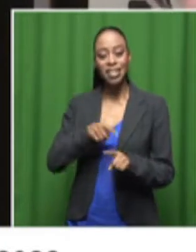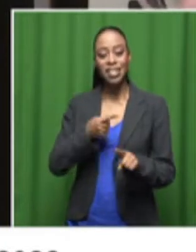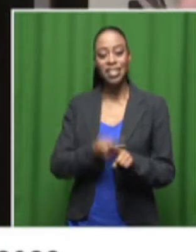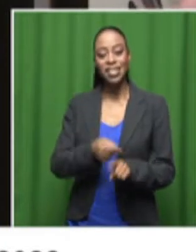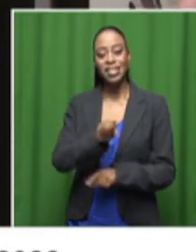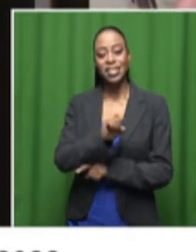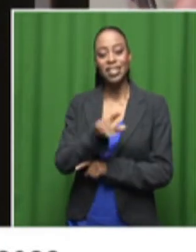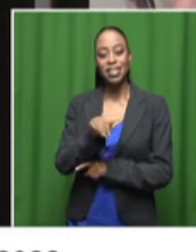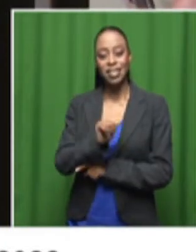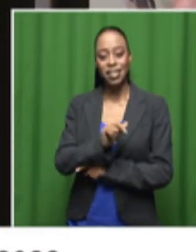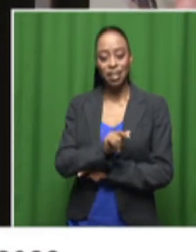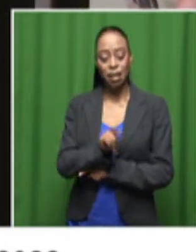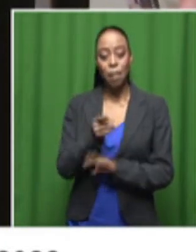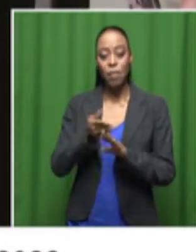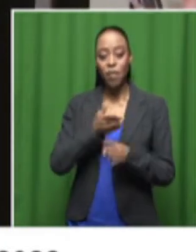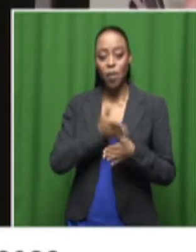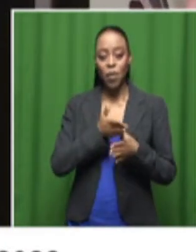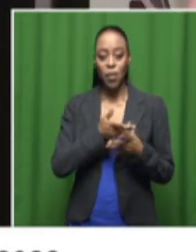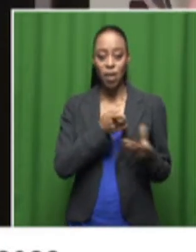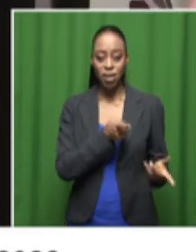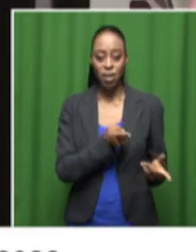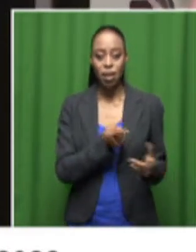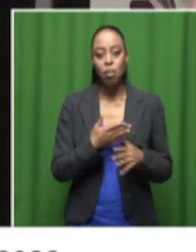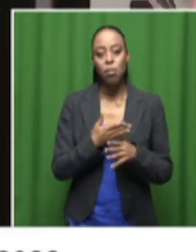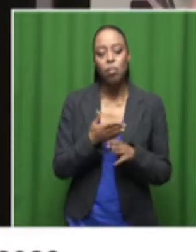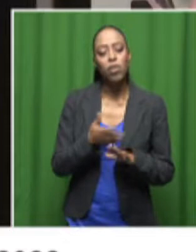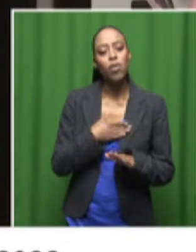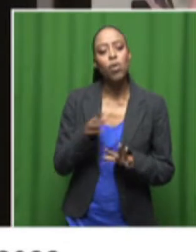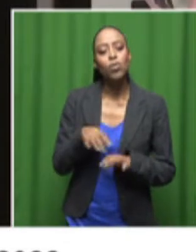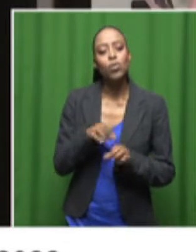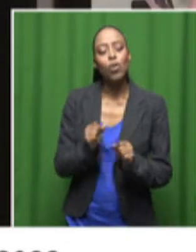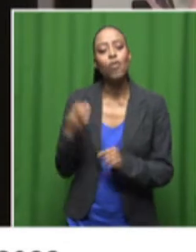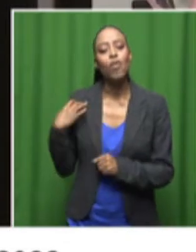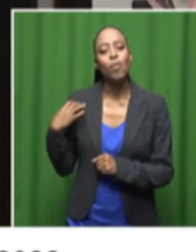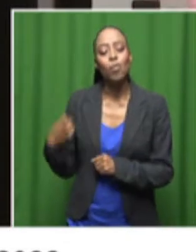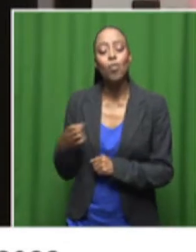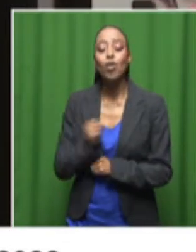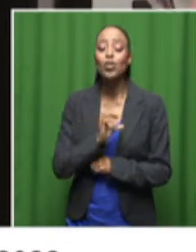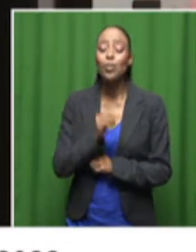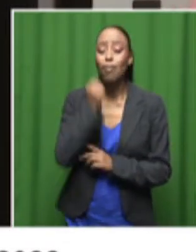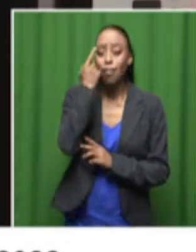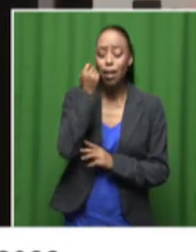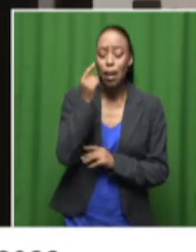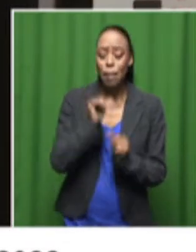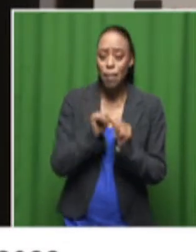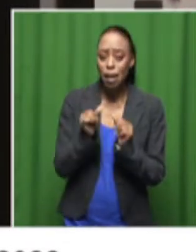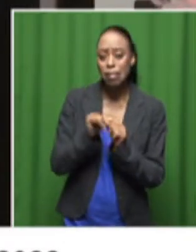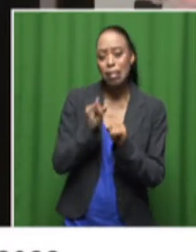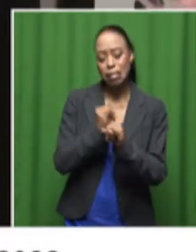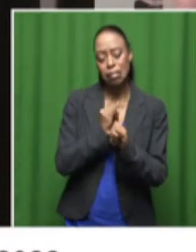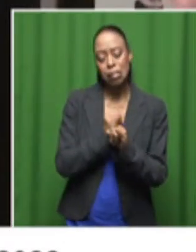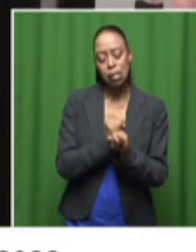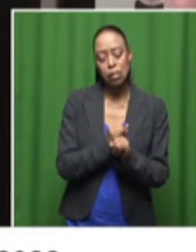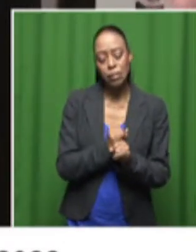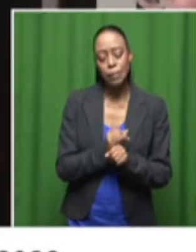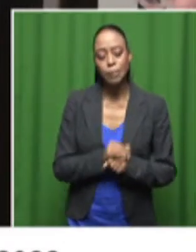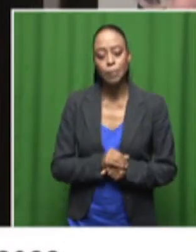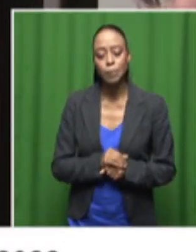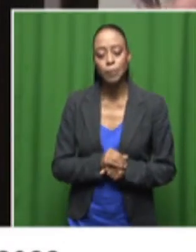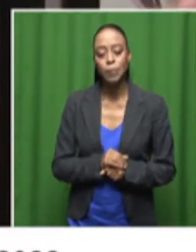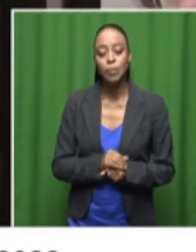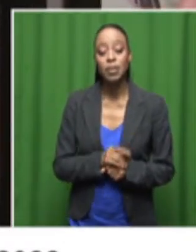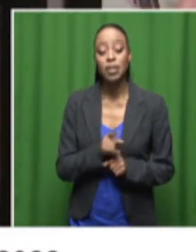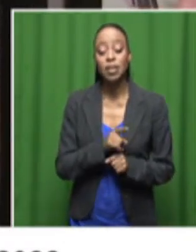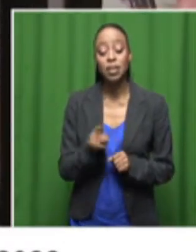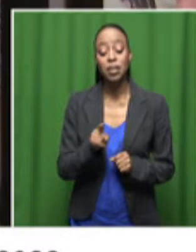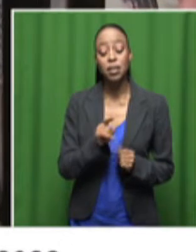some point before she became, the minister. She was there, so she understands the industry very well. So the platform